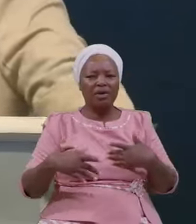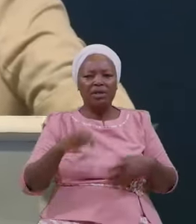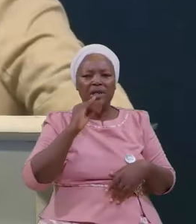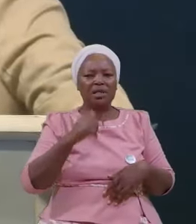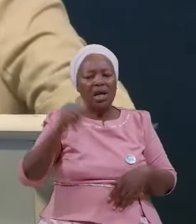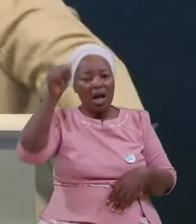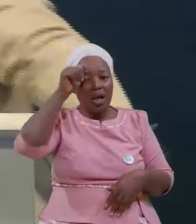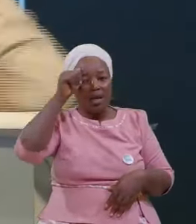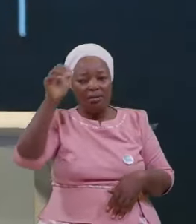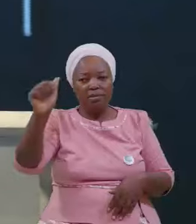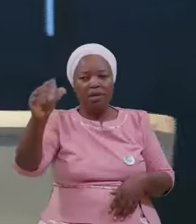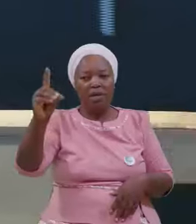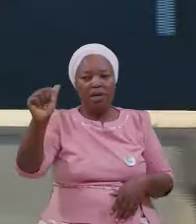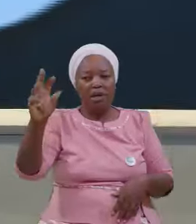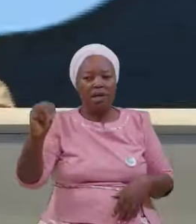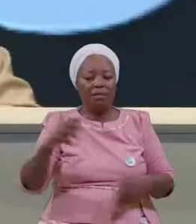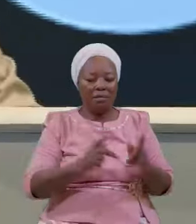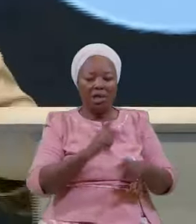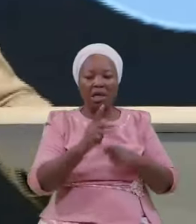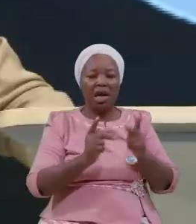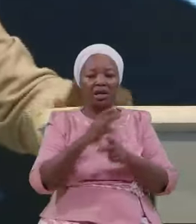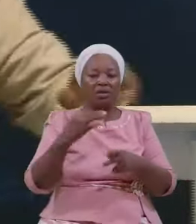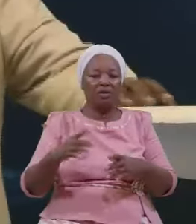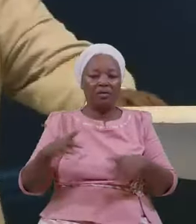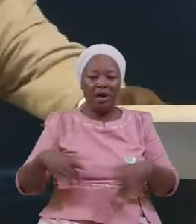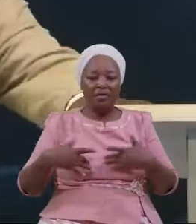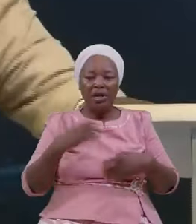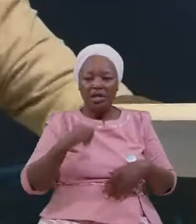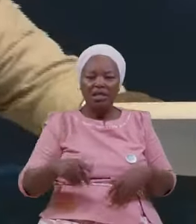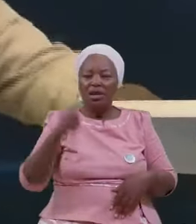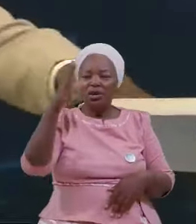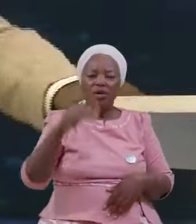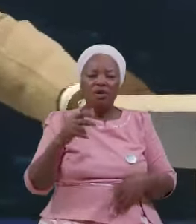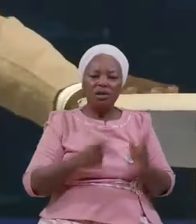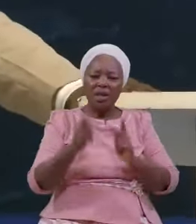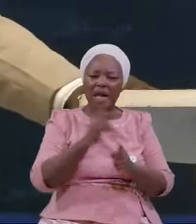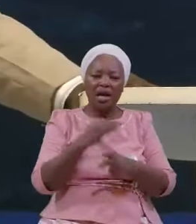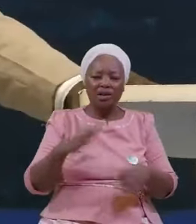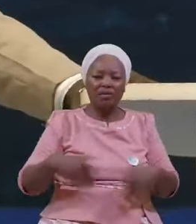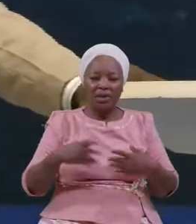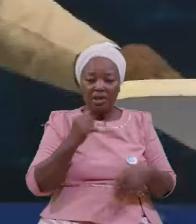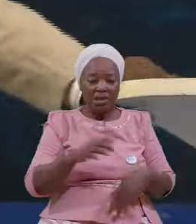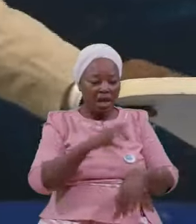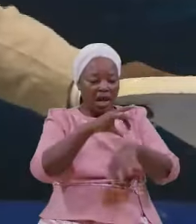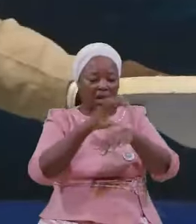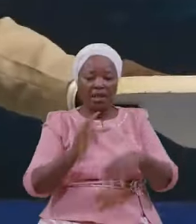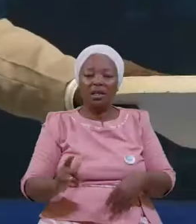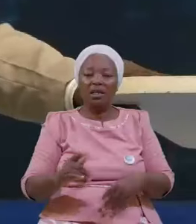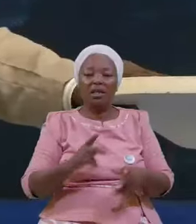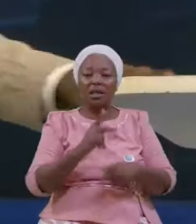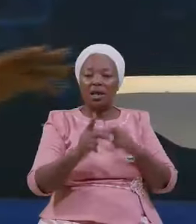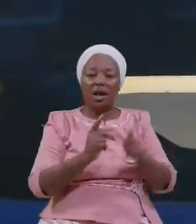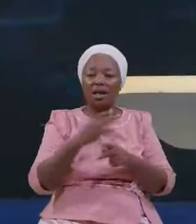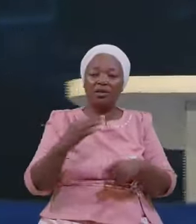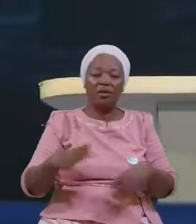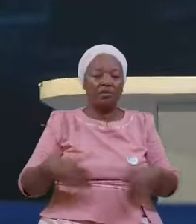kind of life. That's the God kind of life. That's an earthly kind of life. That's the God